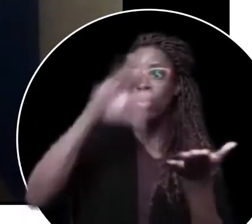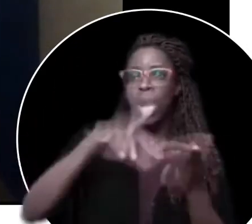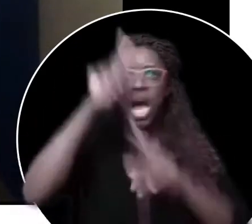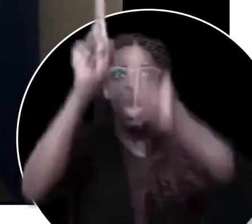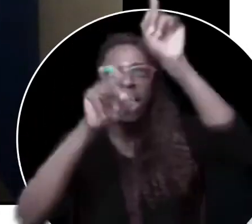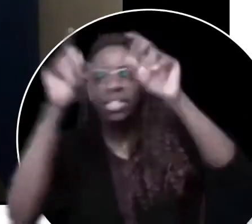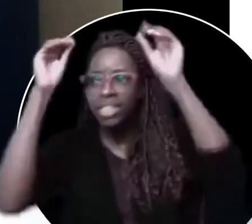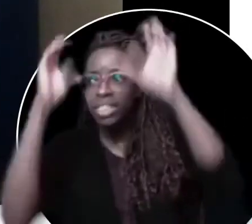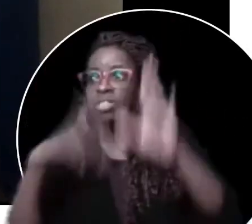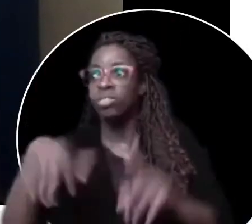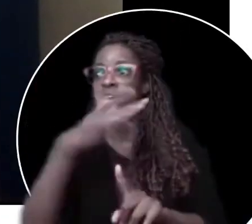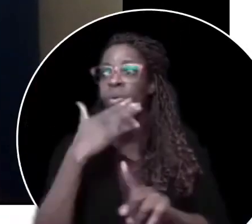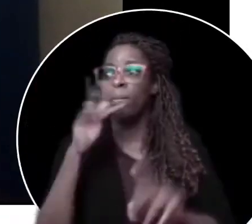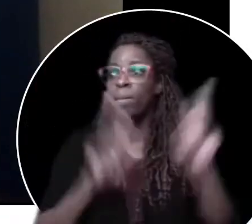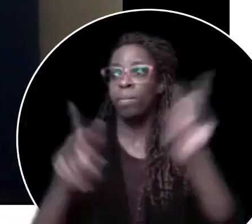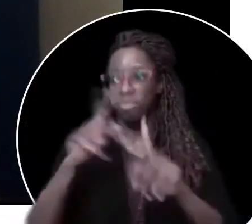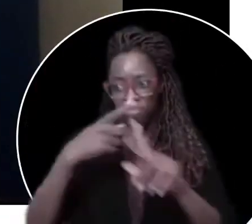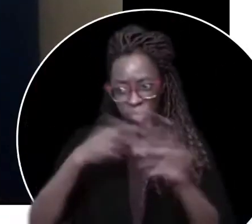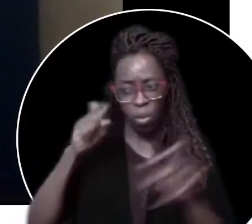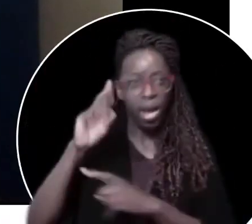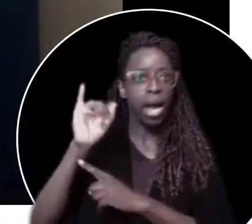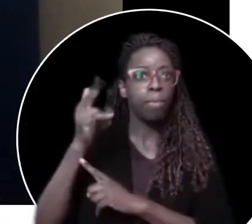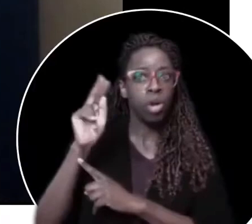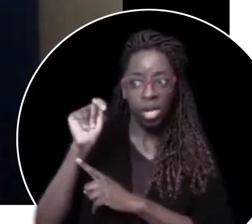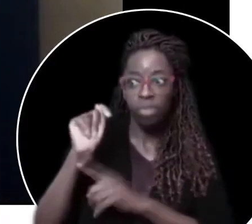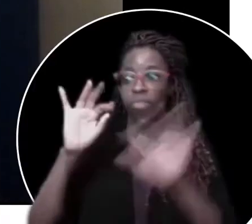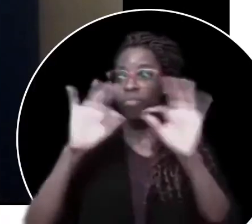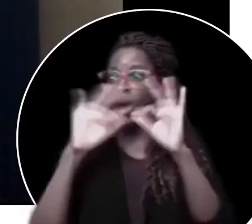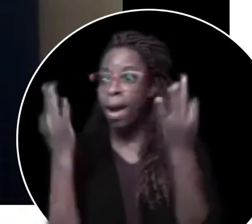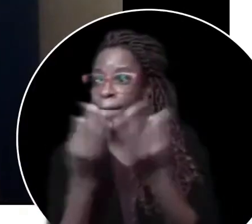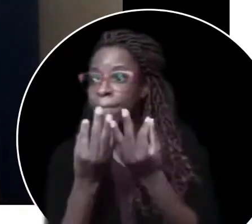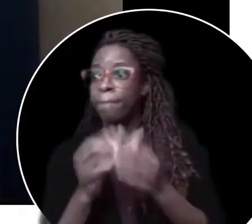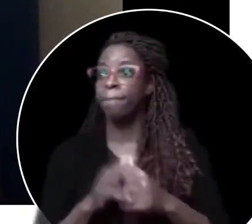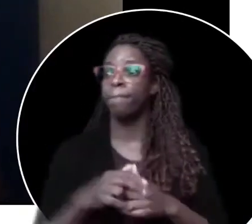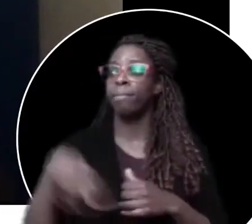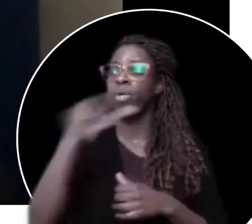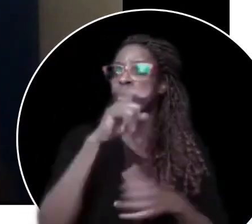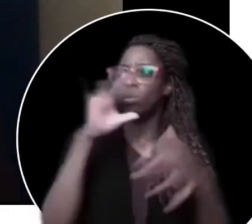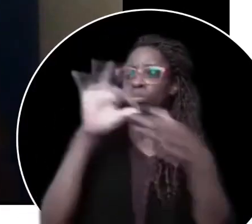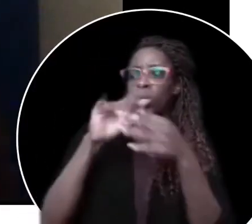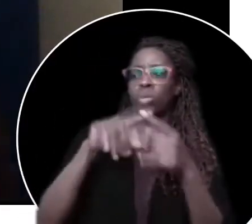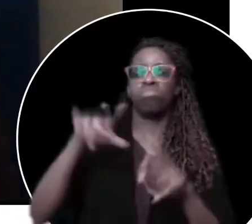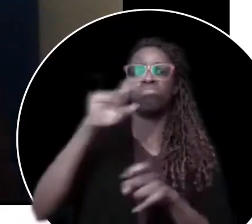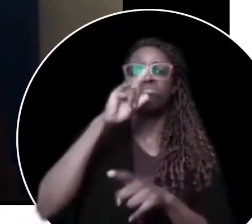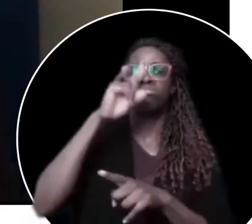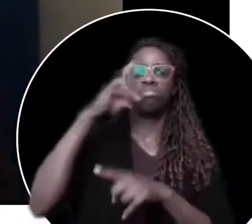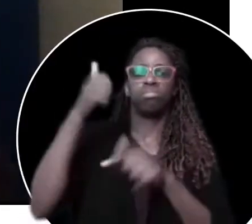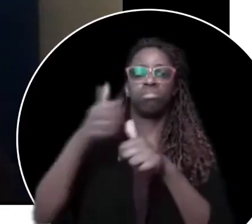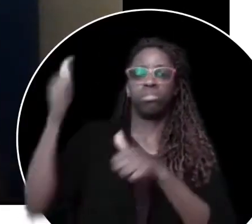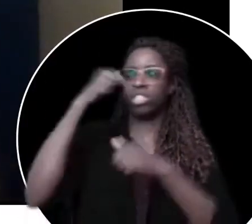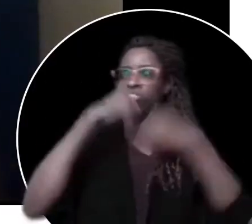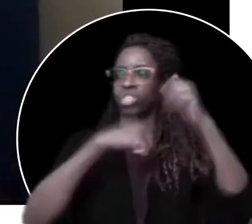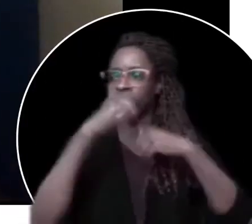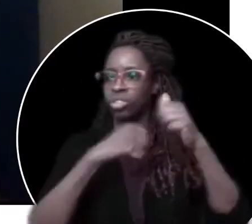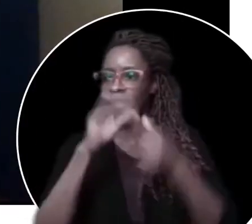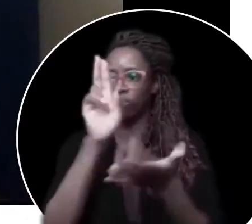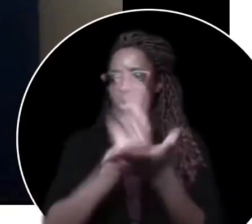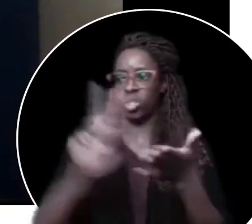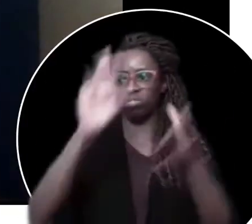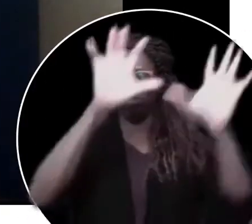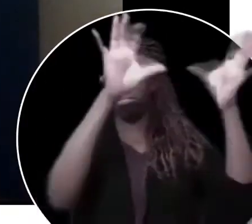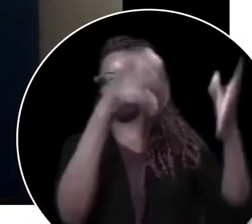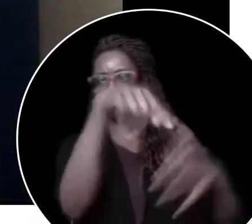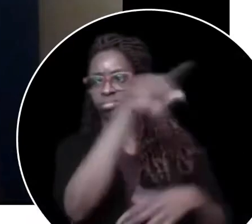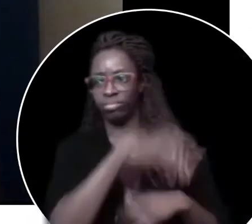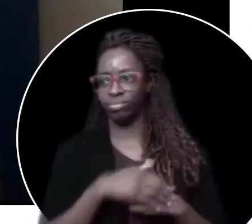to the elite structures of the university. Now, I think all of us sitting in this imaginary table today share the understanding